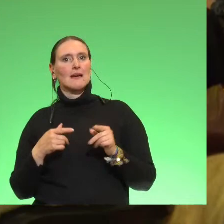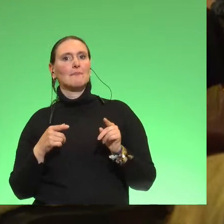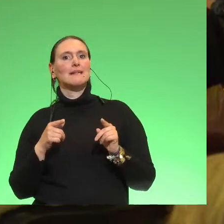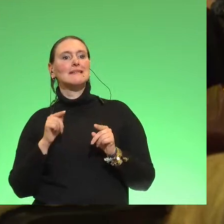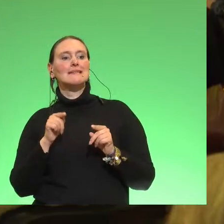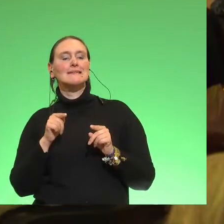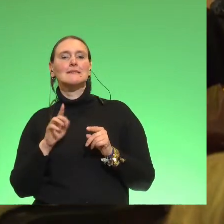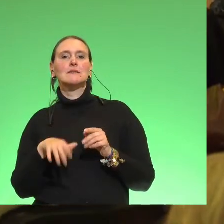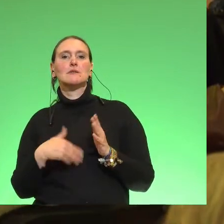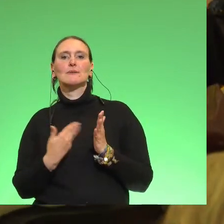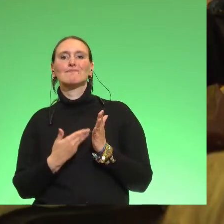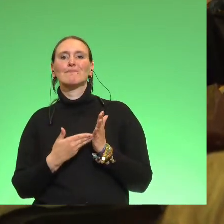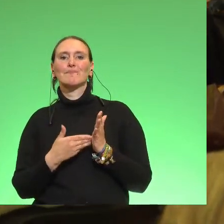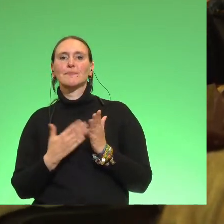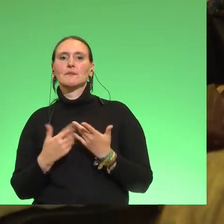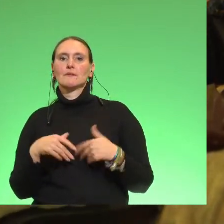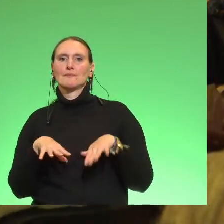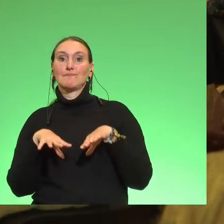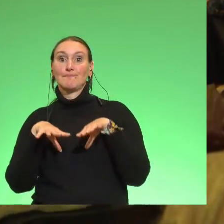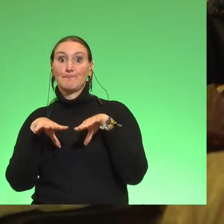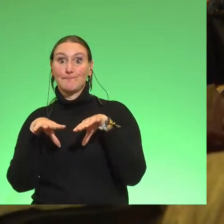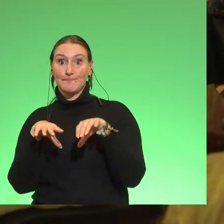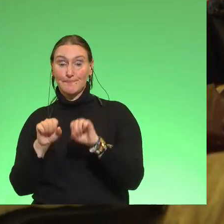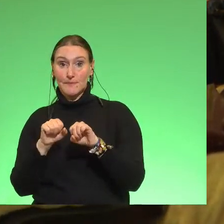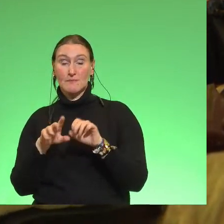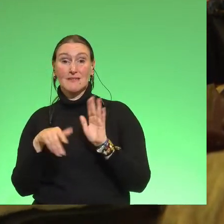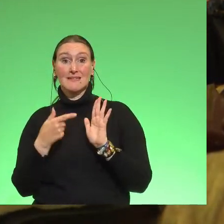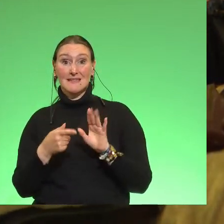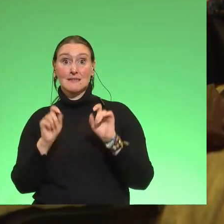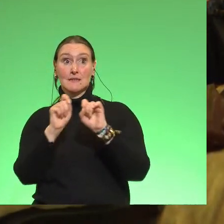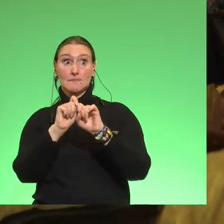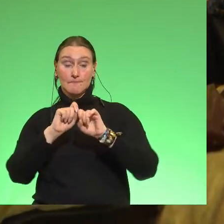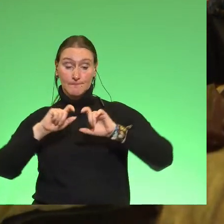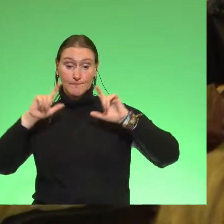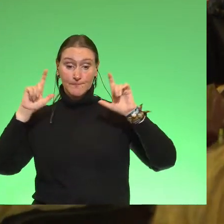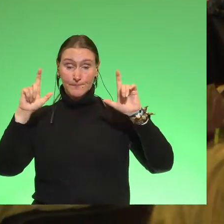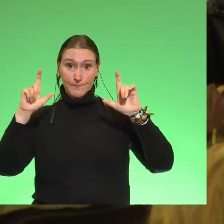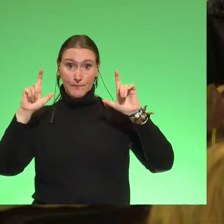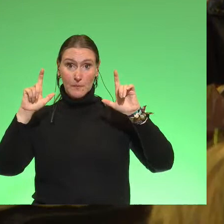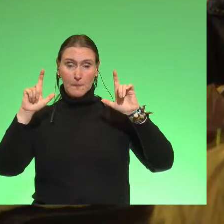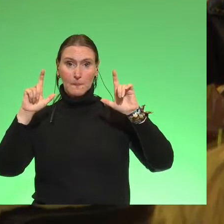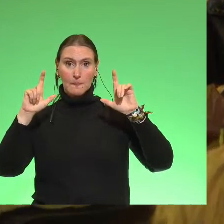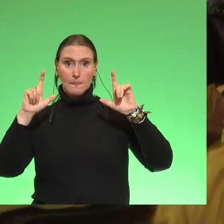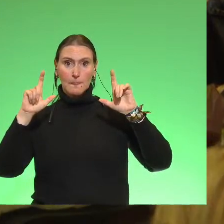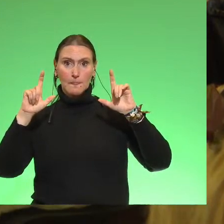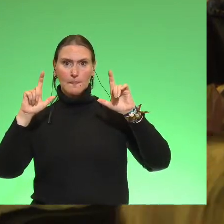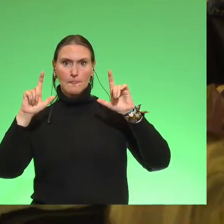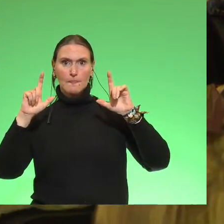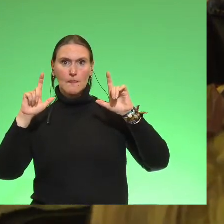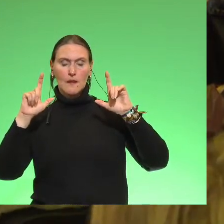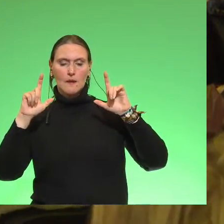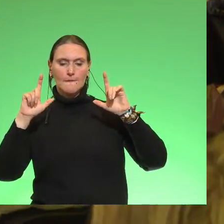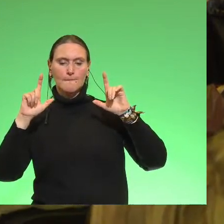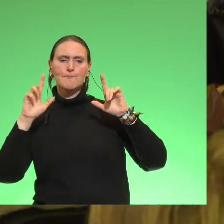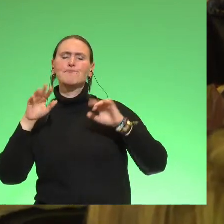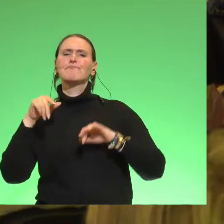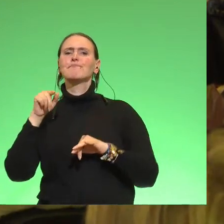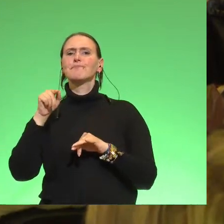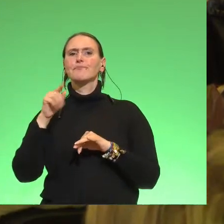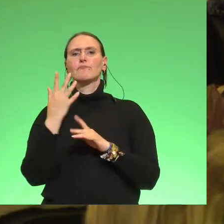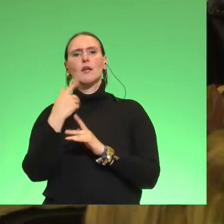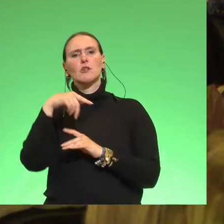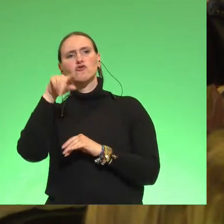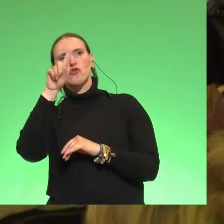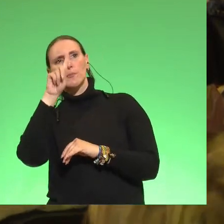was something built up that a specific German, European, blah, blah,